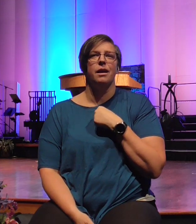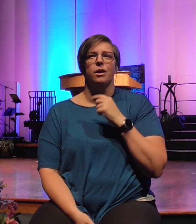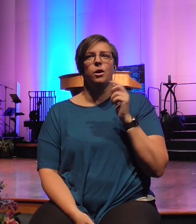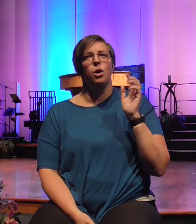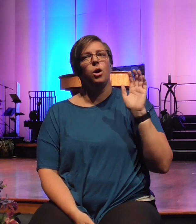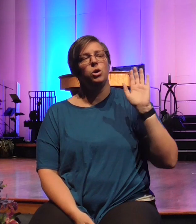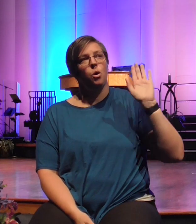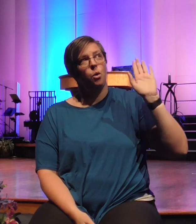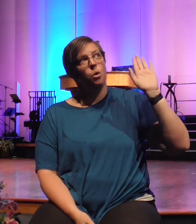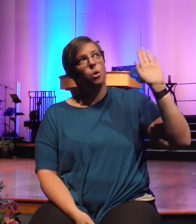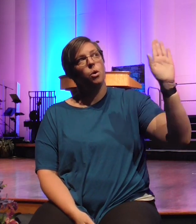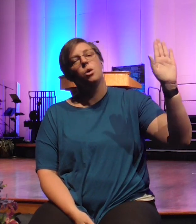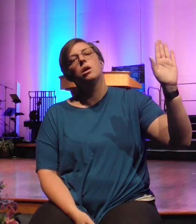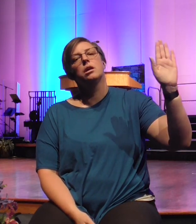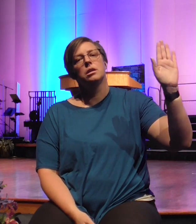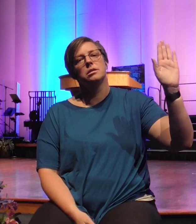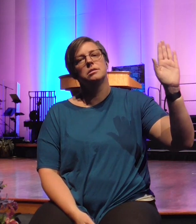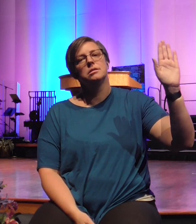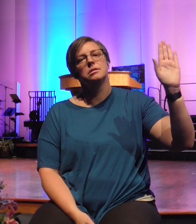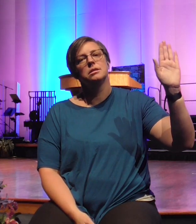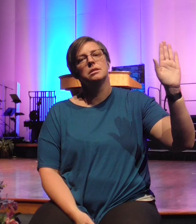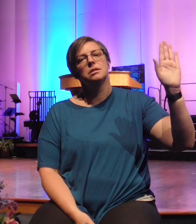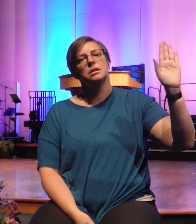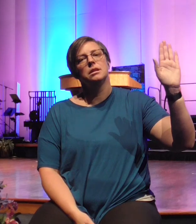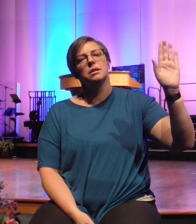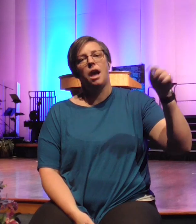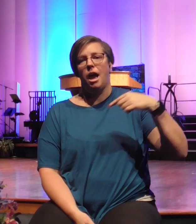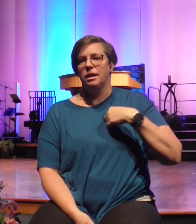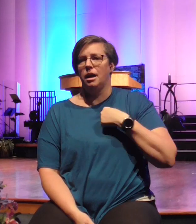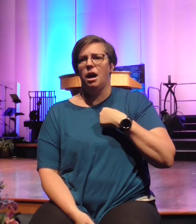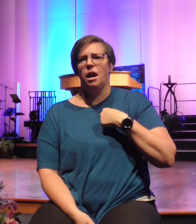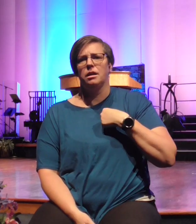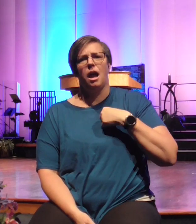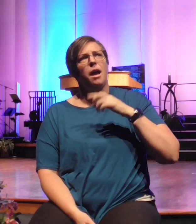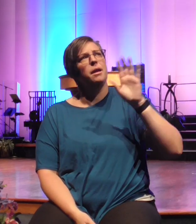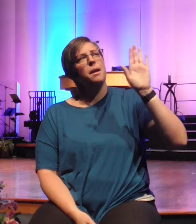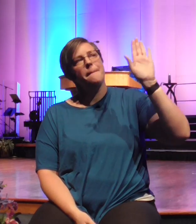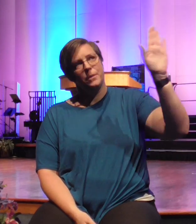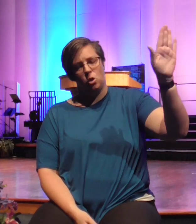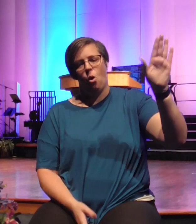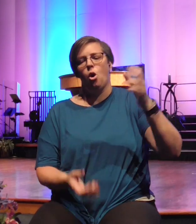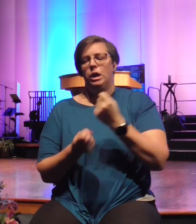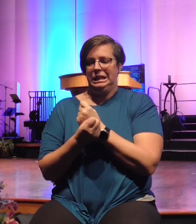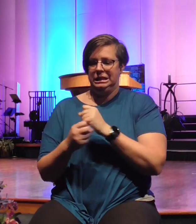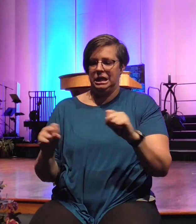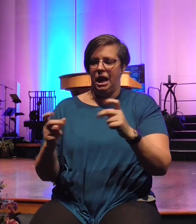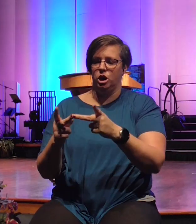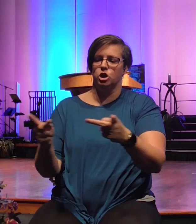am yours. I am your sanctuary.